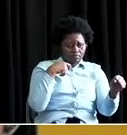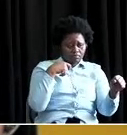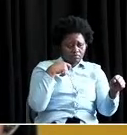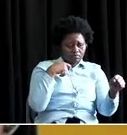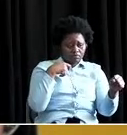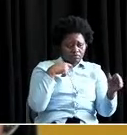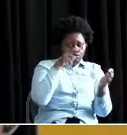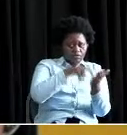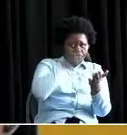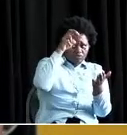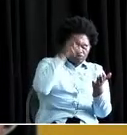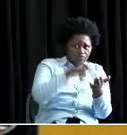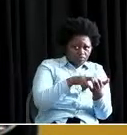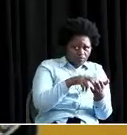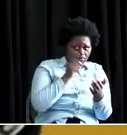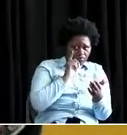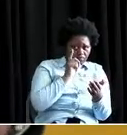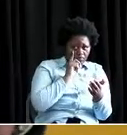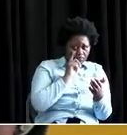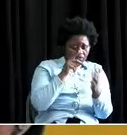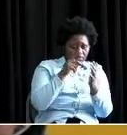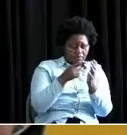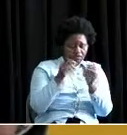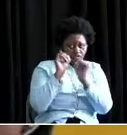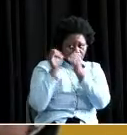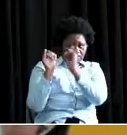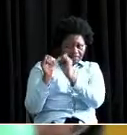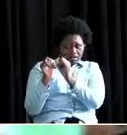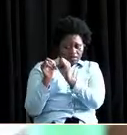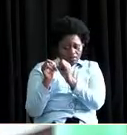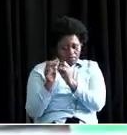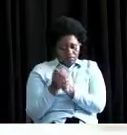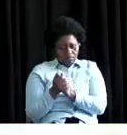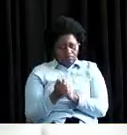Konala Jomba Kon. Page 11.